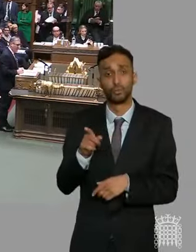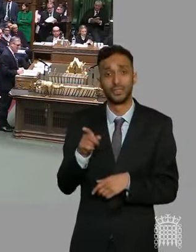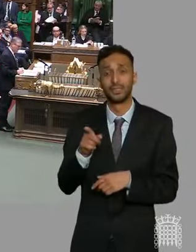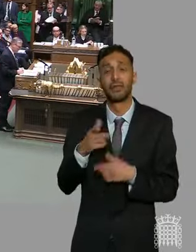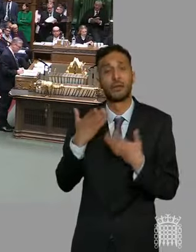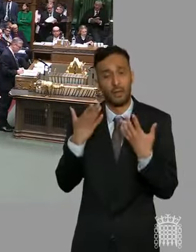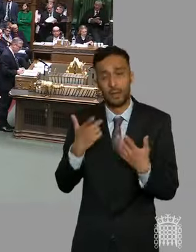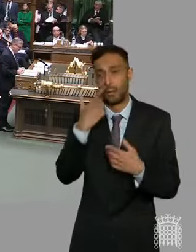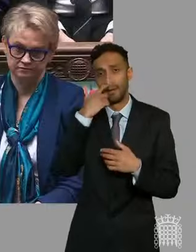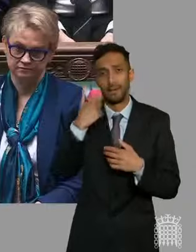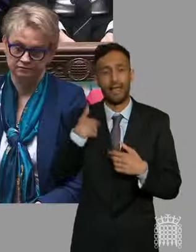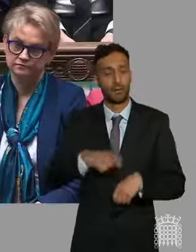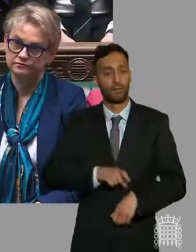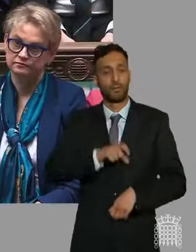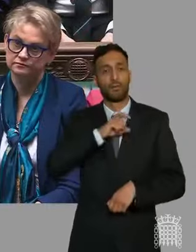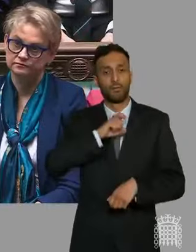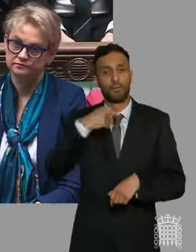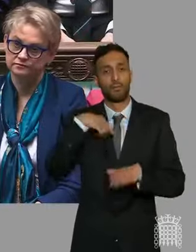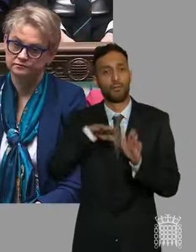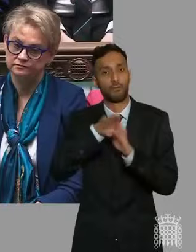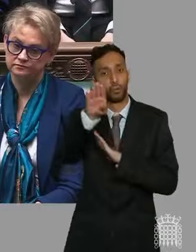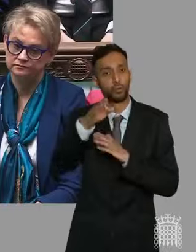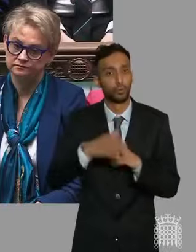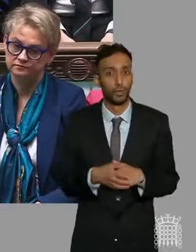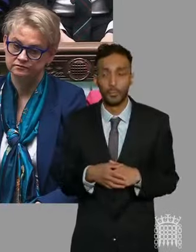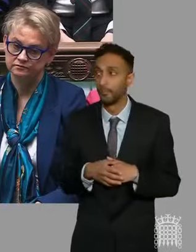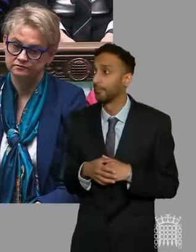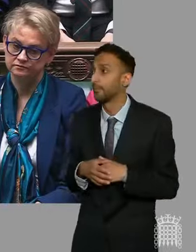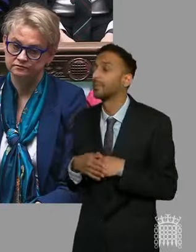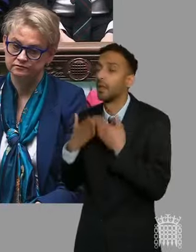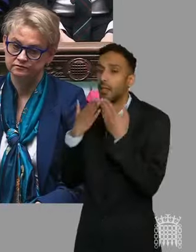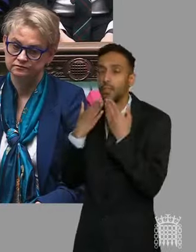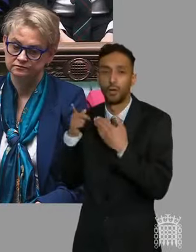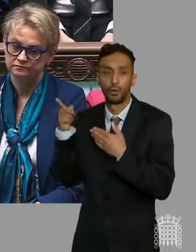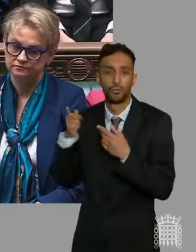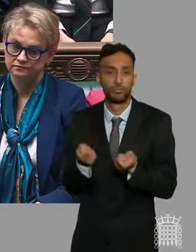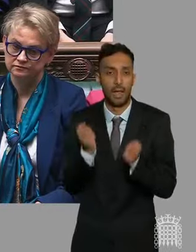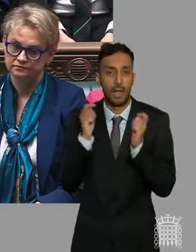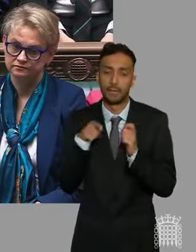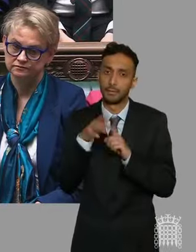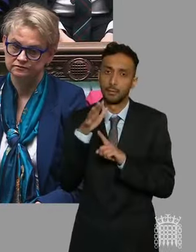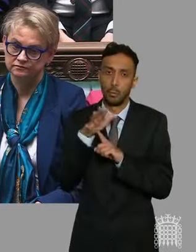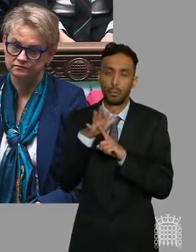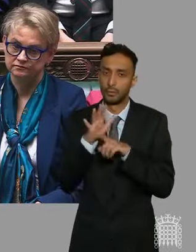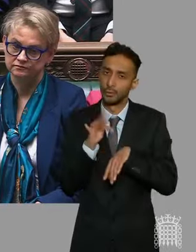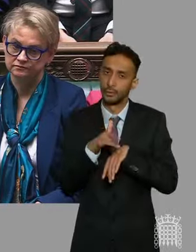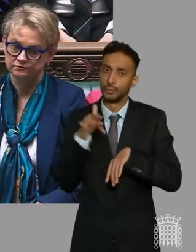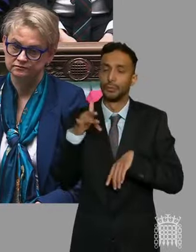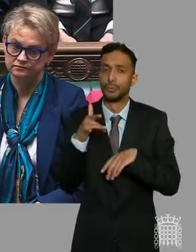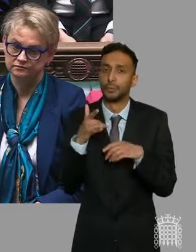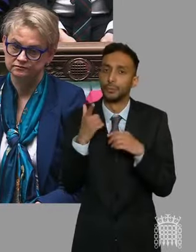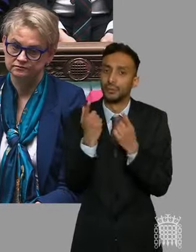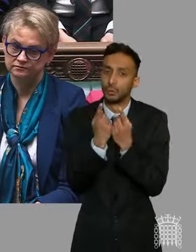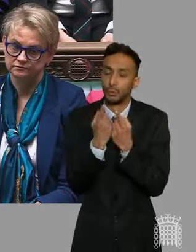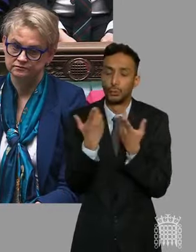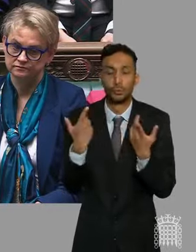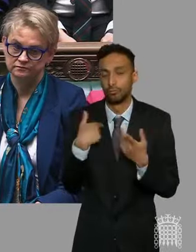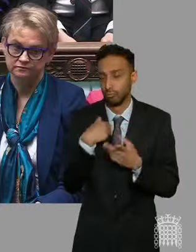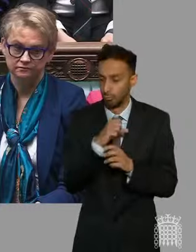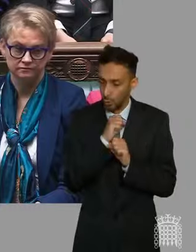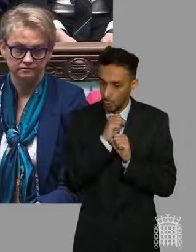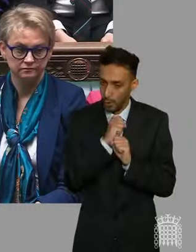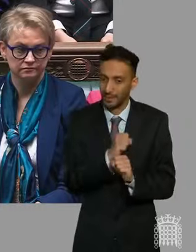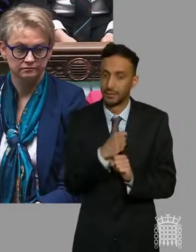and obviously sensitive issue? We are committed to making progress towards ending paramilitarism once and for all in